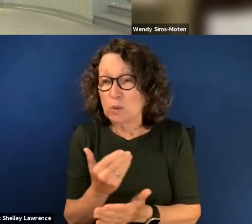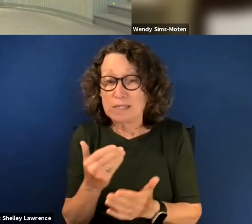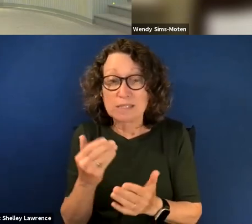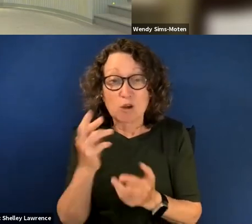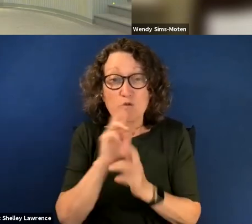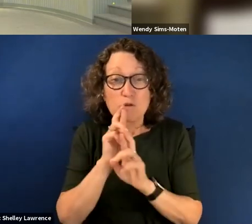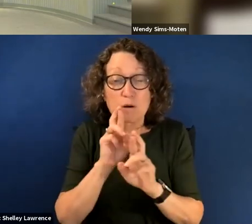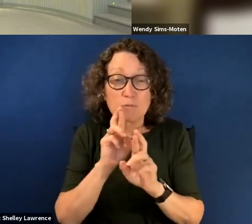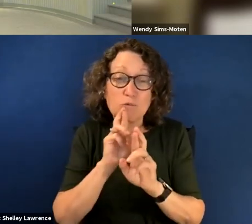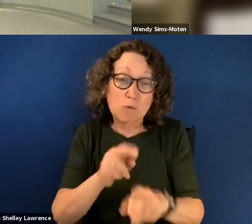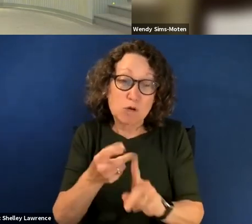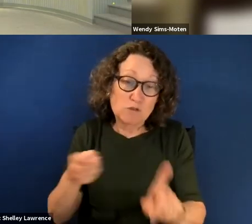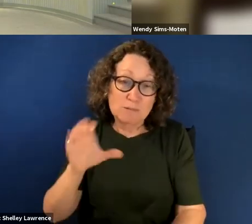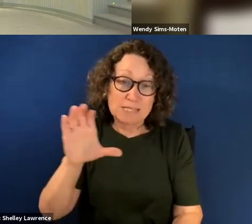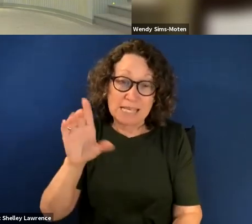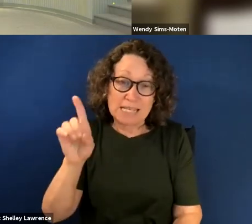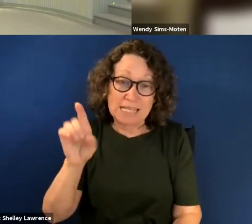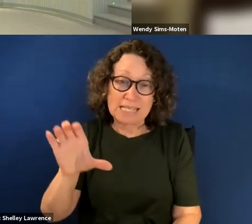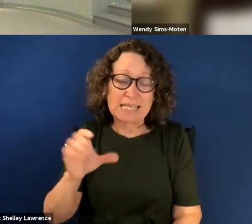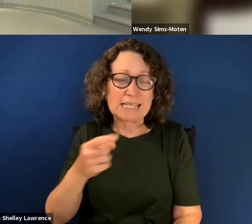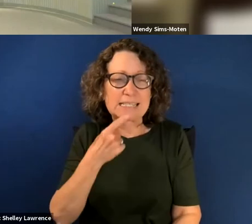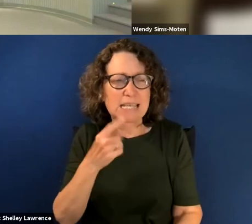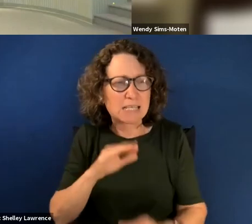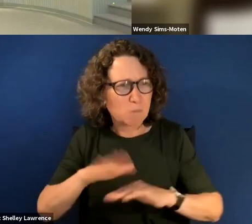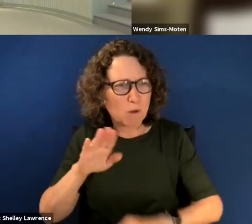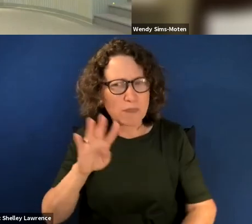by the CDC shows over